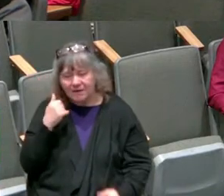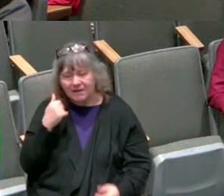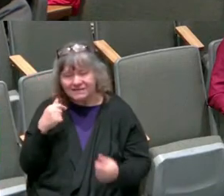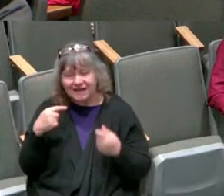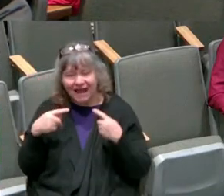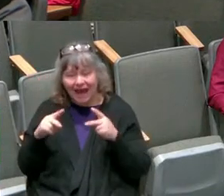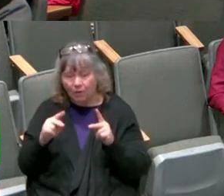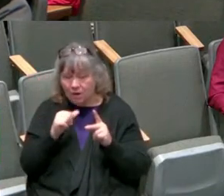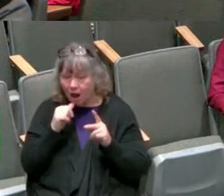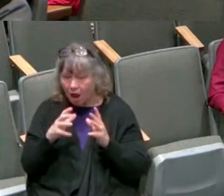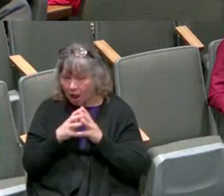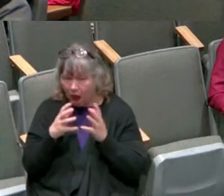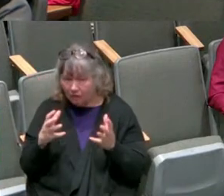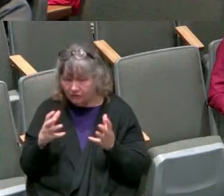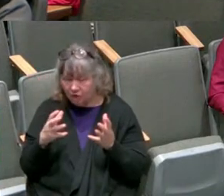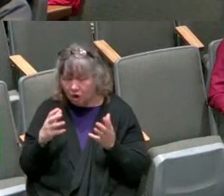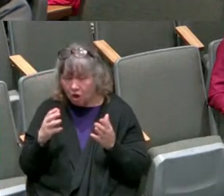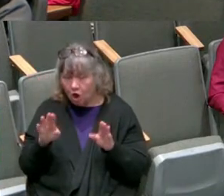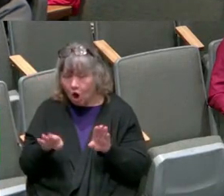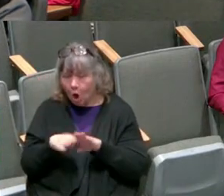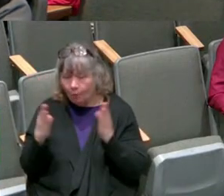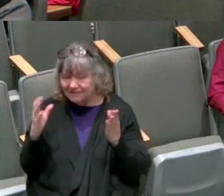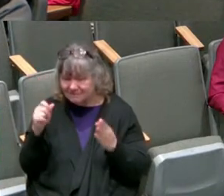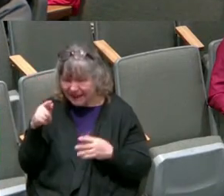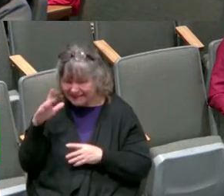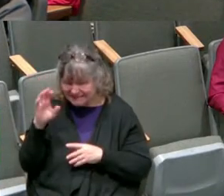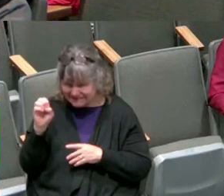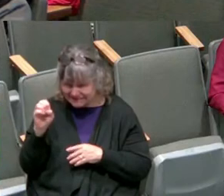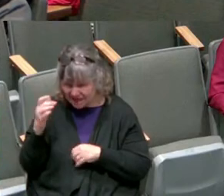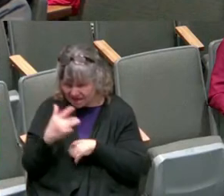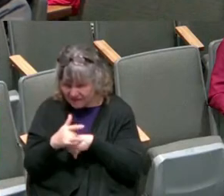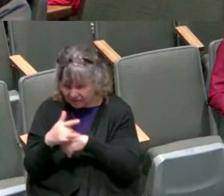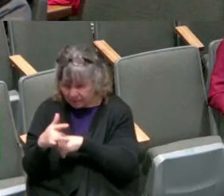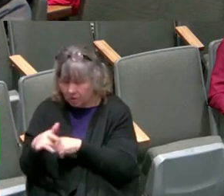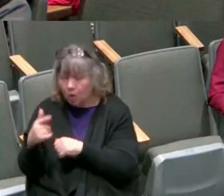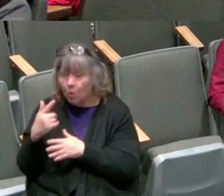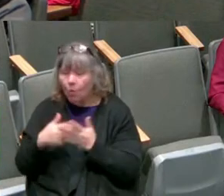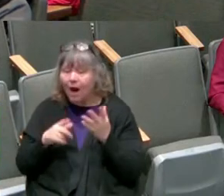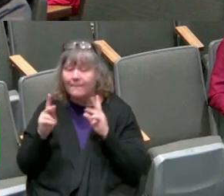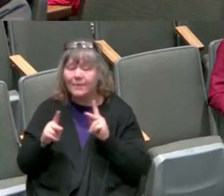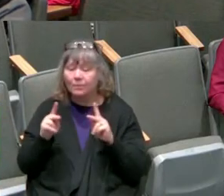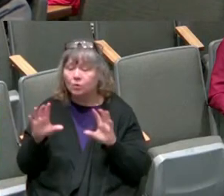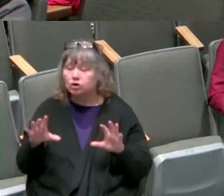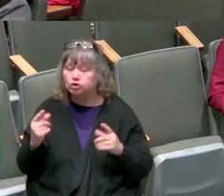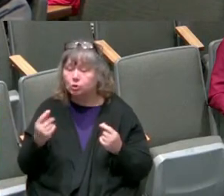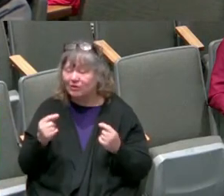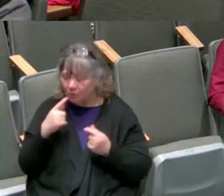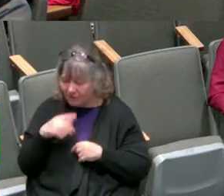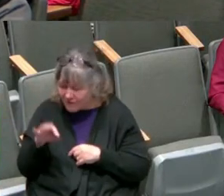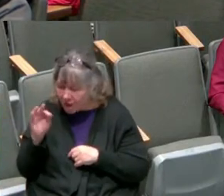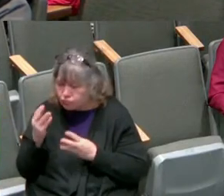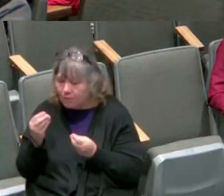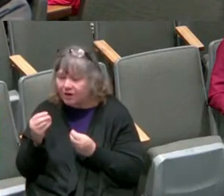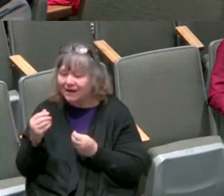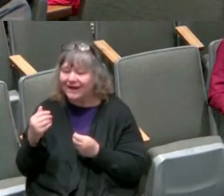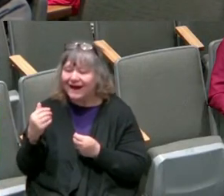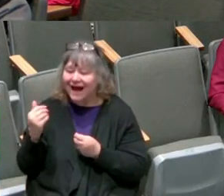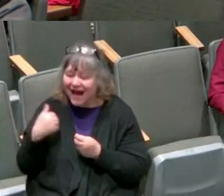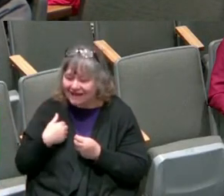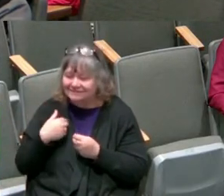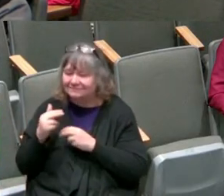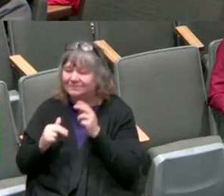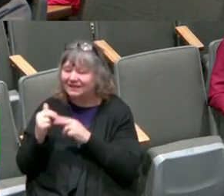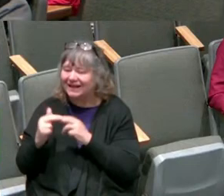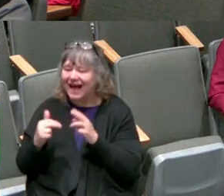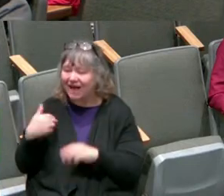there's not a lot of open space available what developers will do will find a property that has existing structures